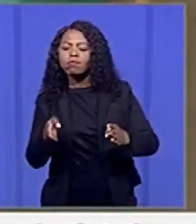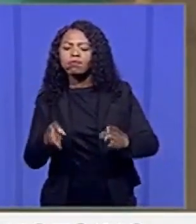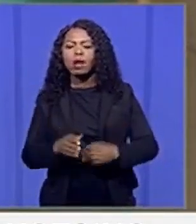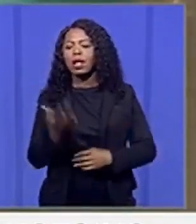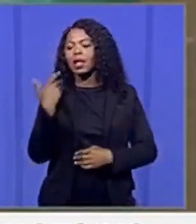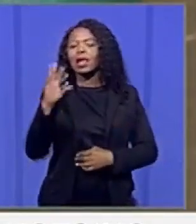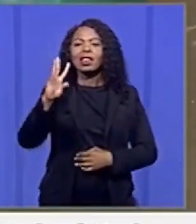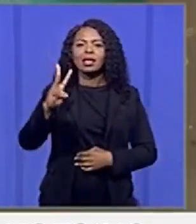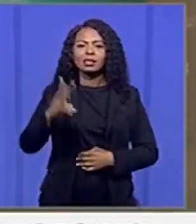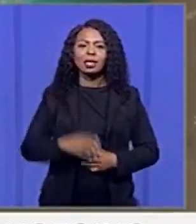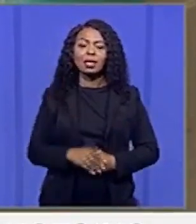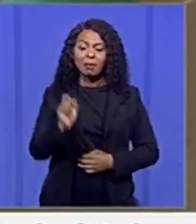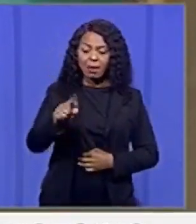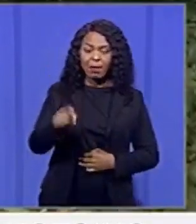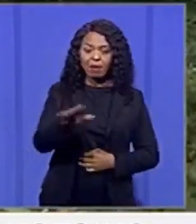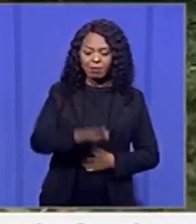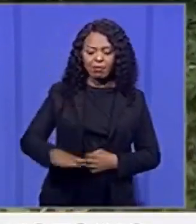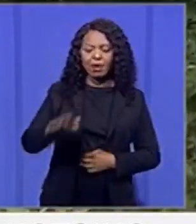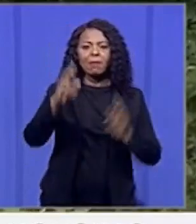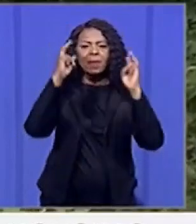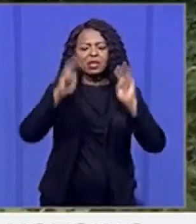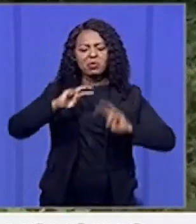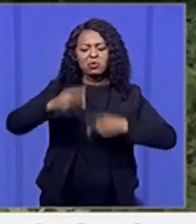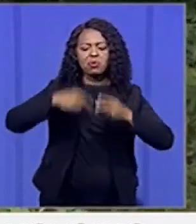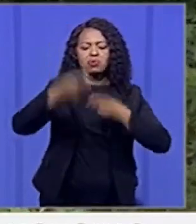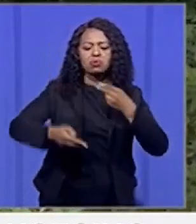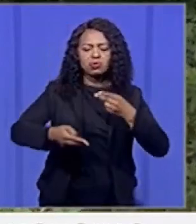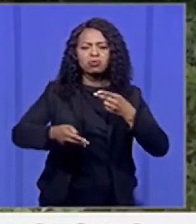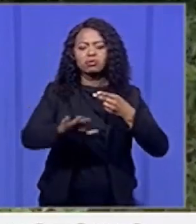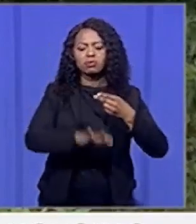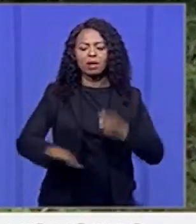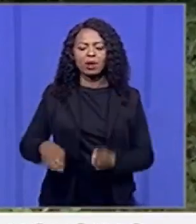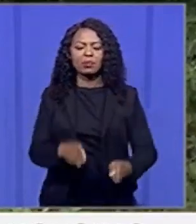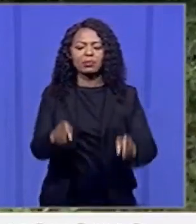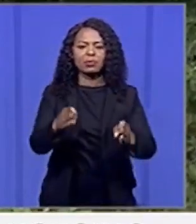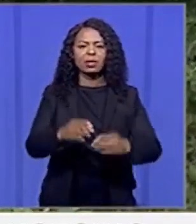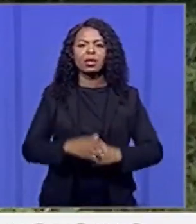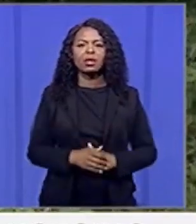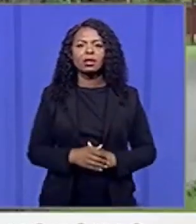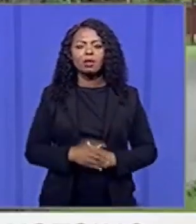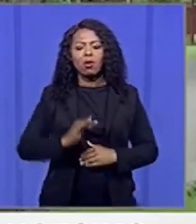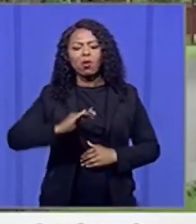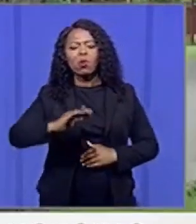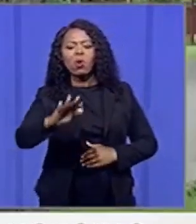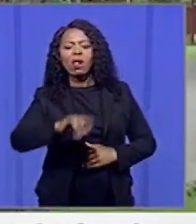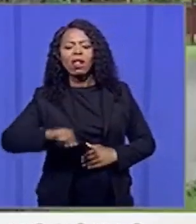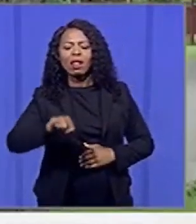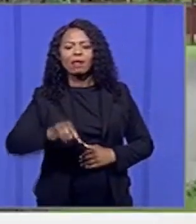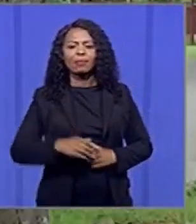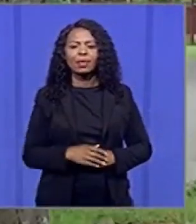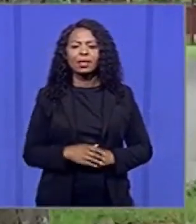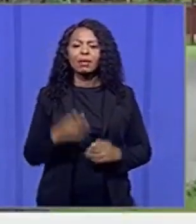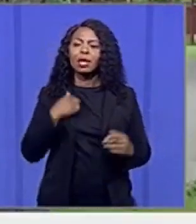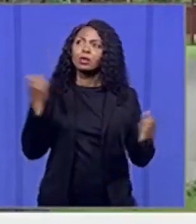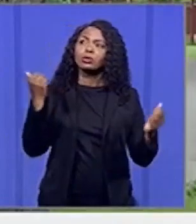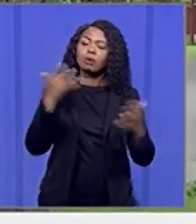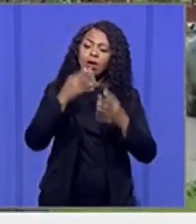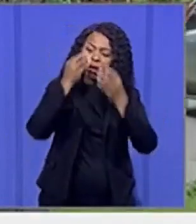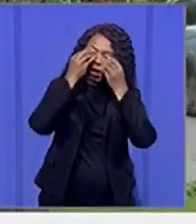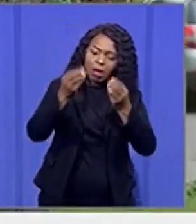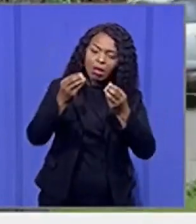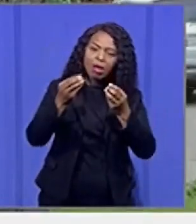mo bese ile go ya wela ka metseng. I was just surprised when looking down at the river